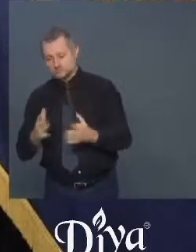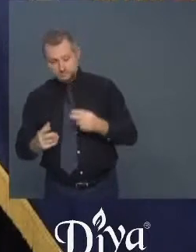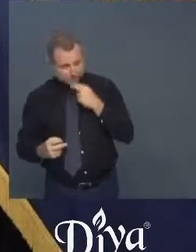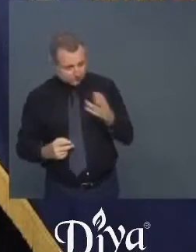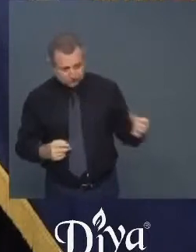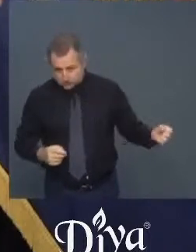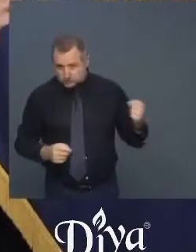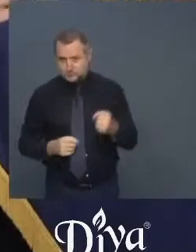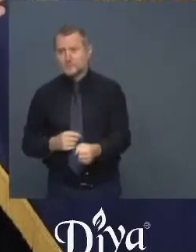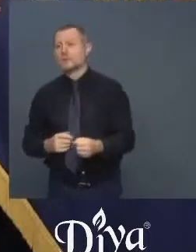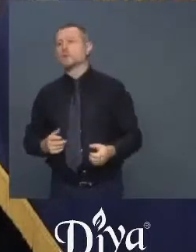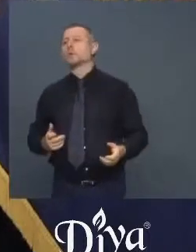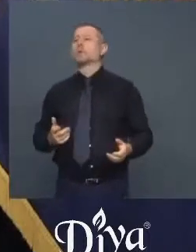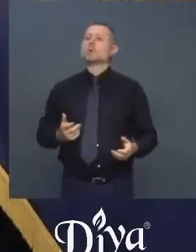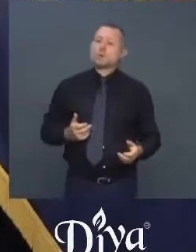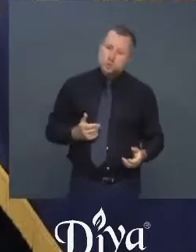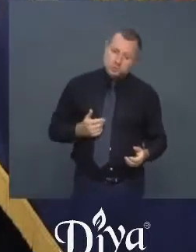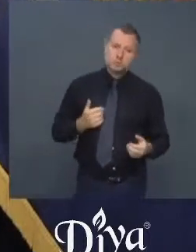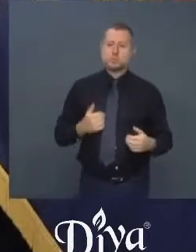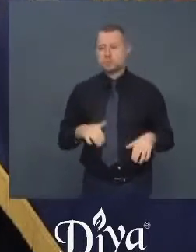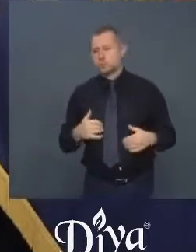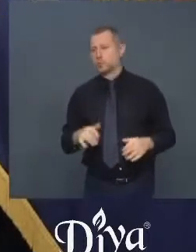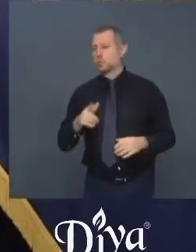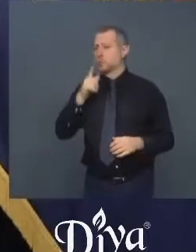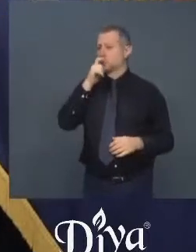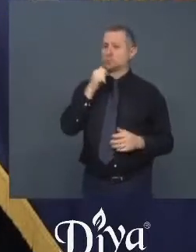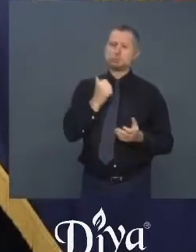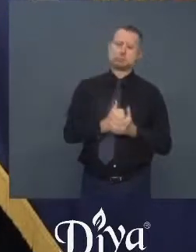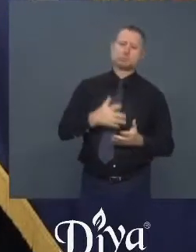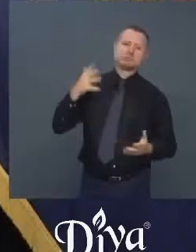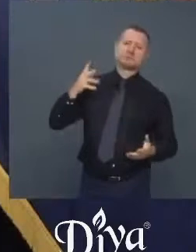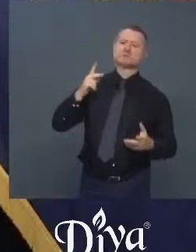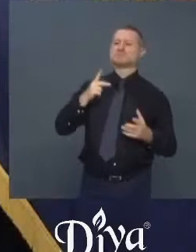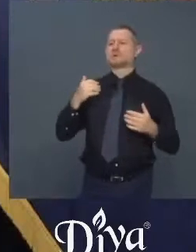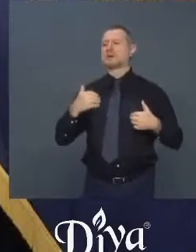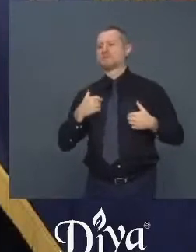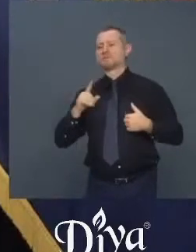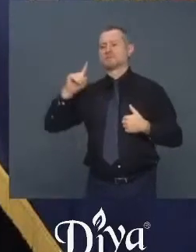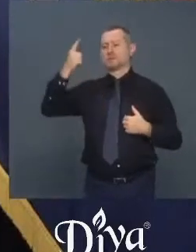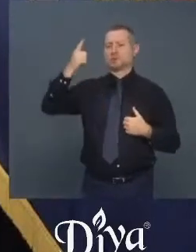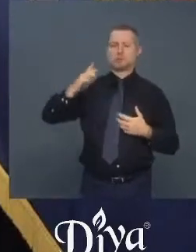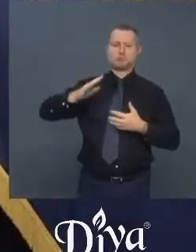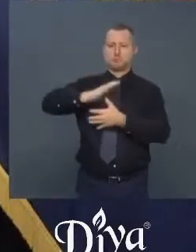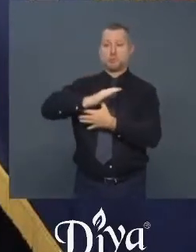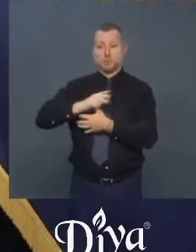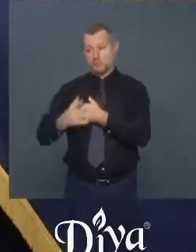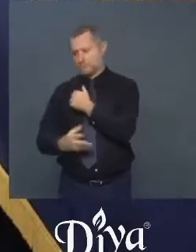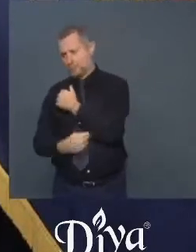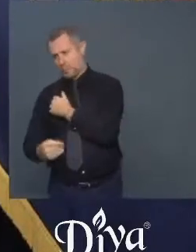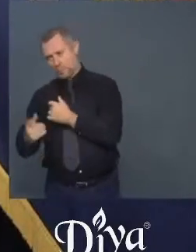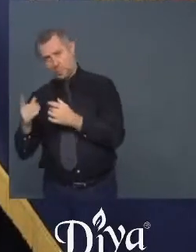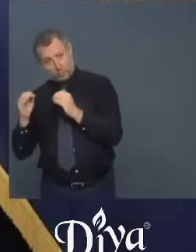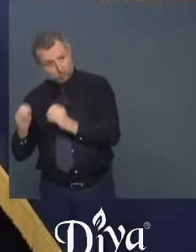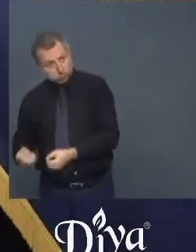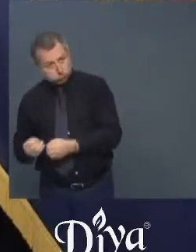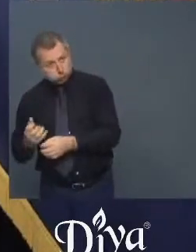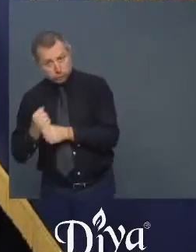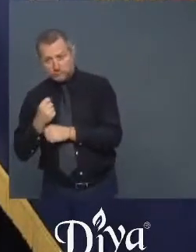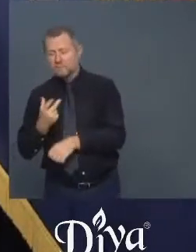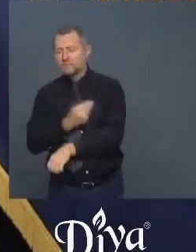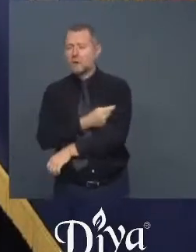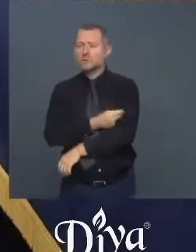be loaded towards the rich and the powerful who have access. So it's a very